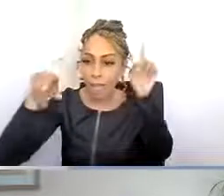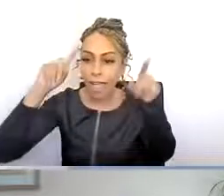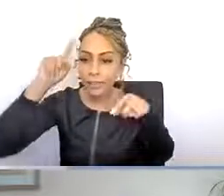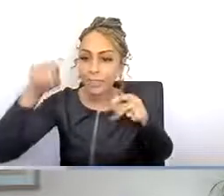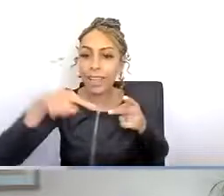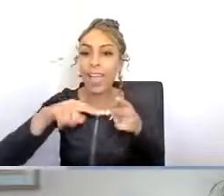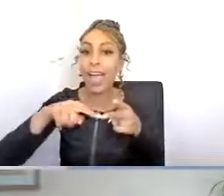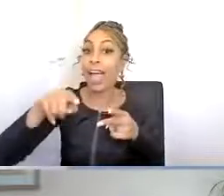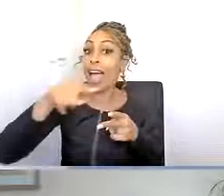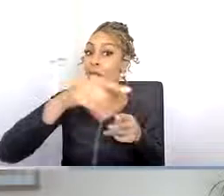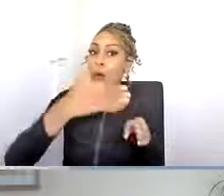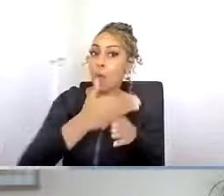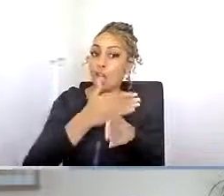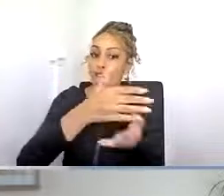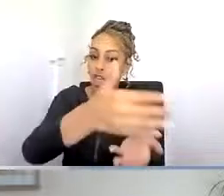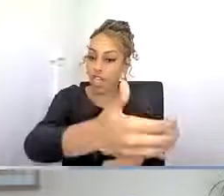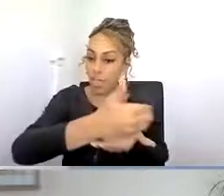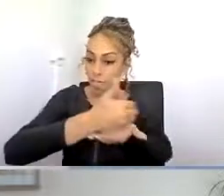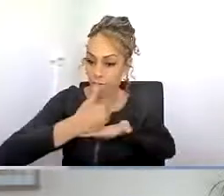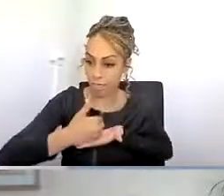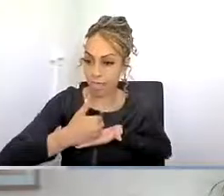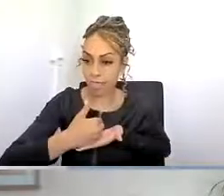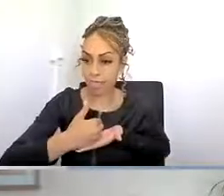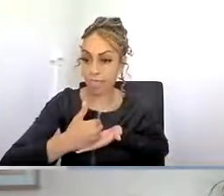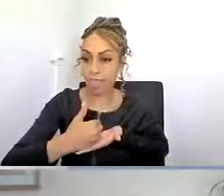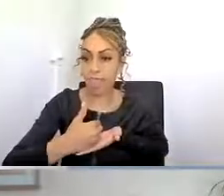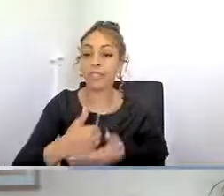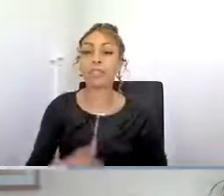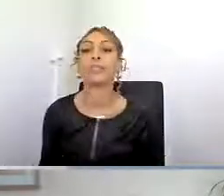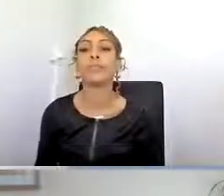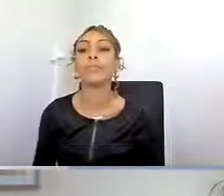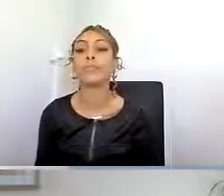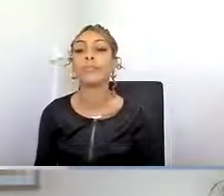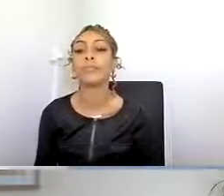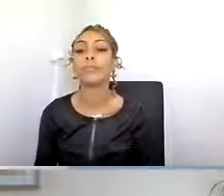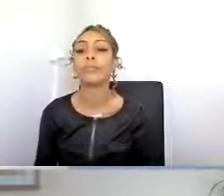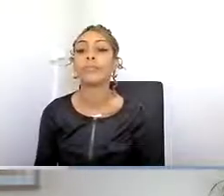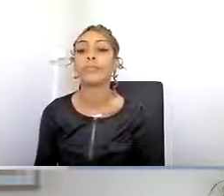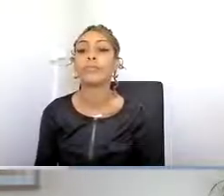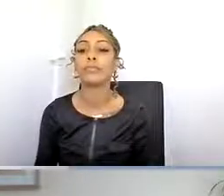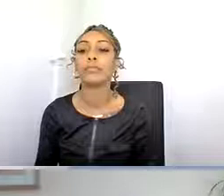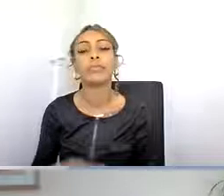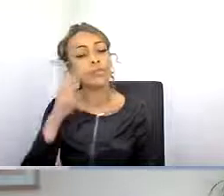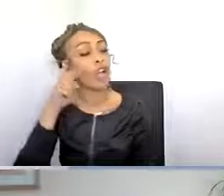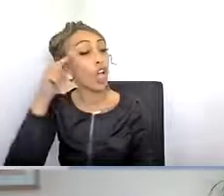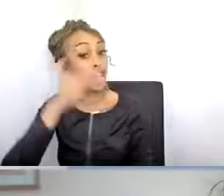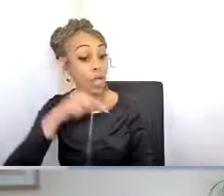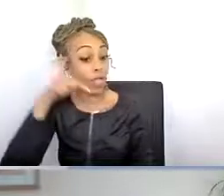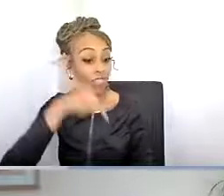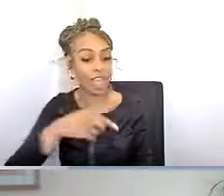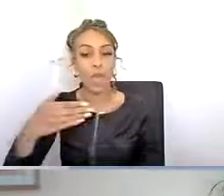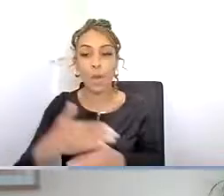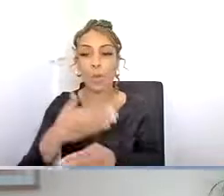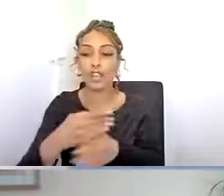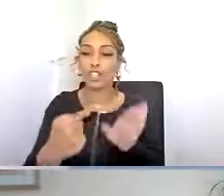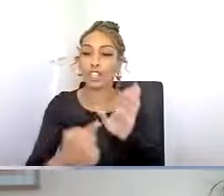a work recently acquired for Barber's collection and looking at that work in sort